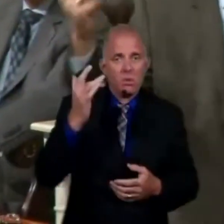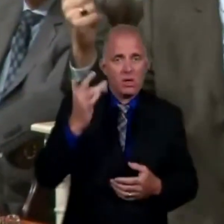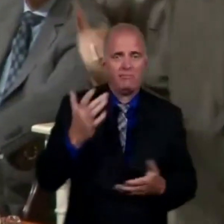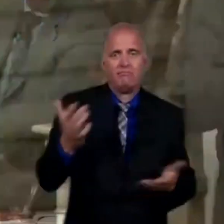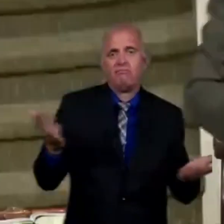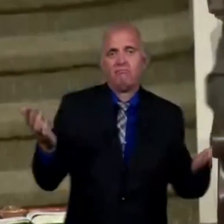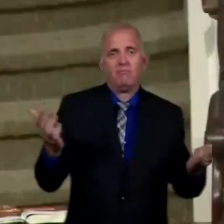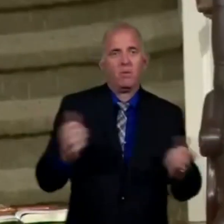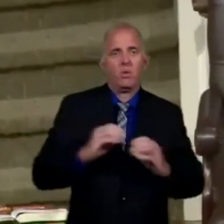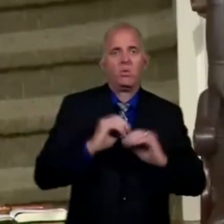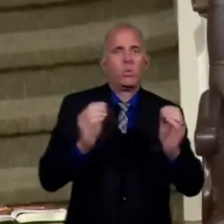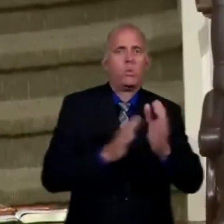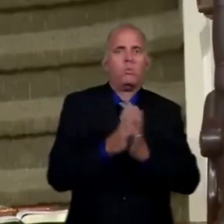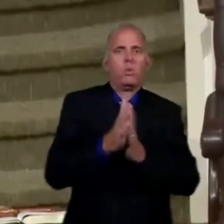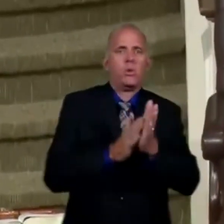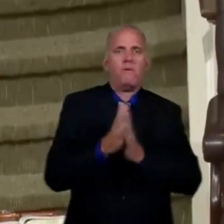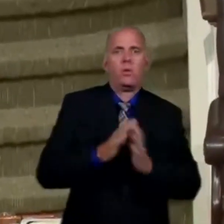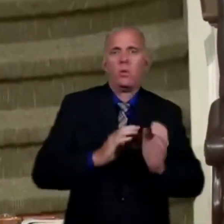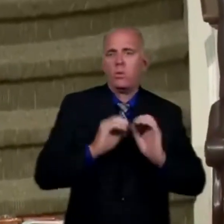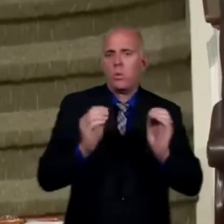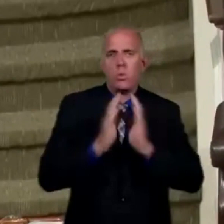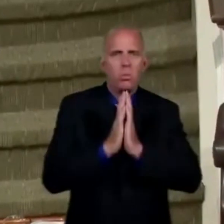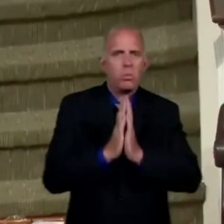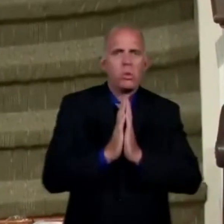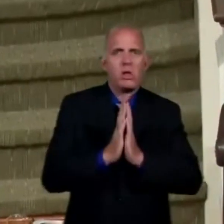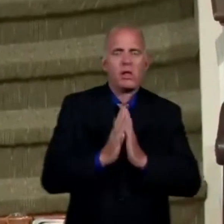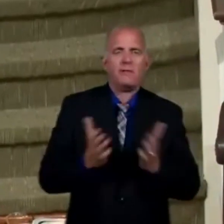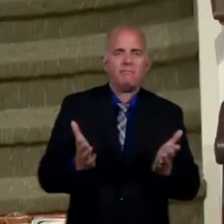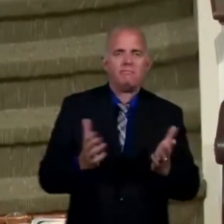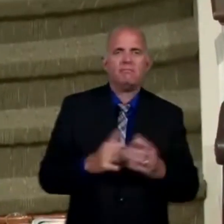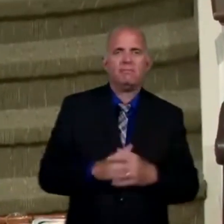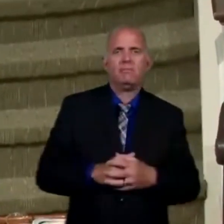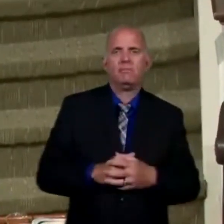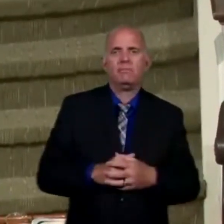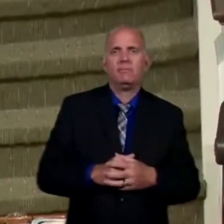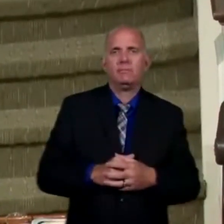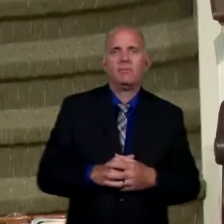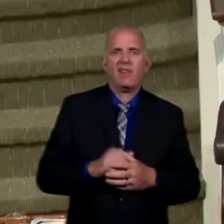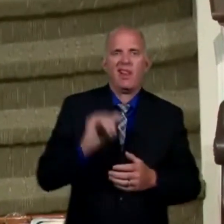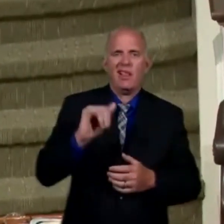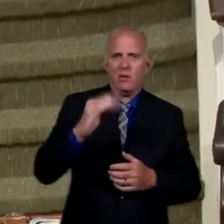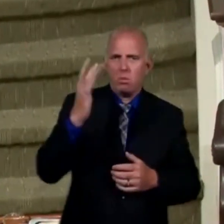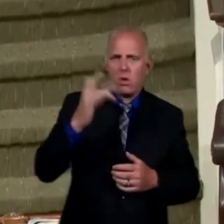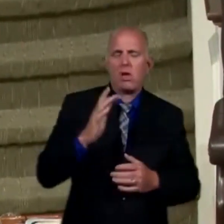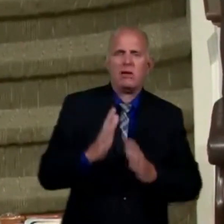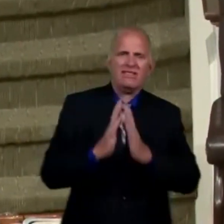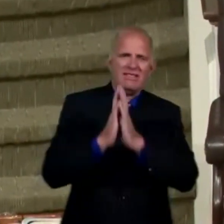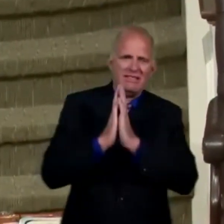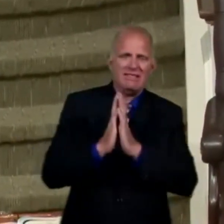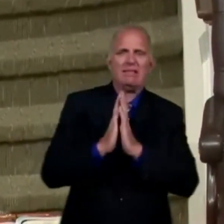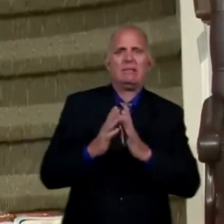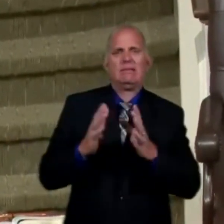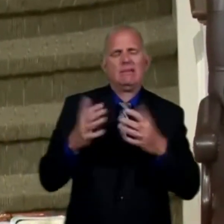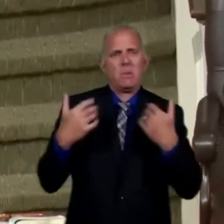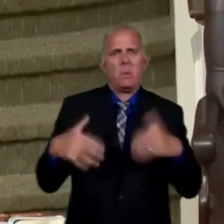lack a desire and we lack a prayer life. Is any wonder why prayer is so difficult as a discipline?